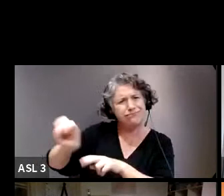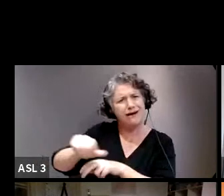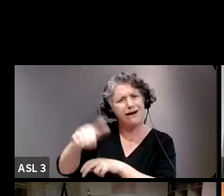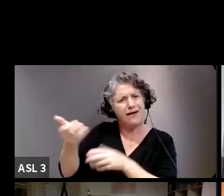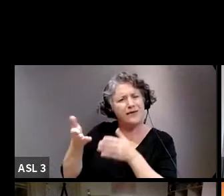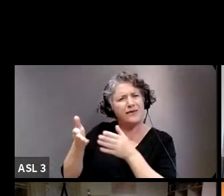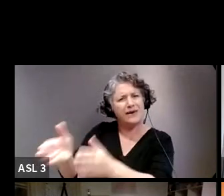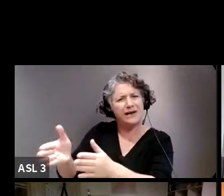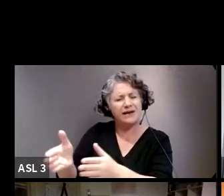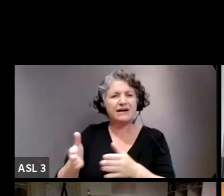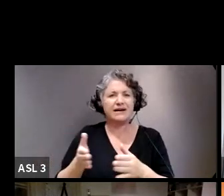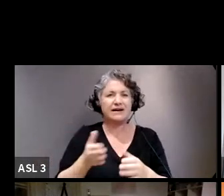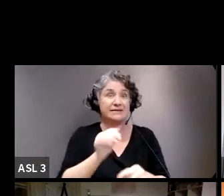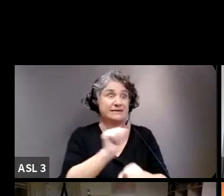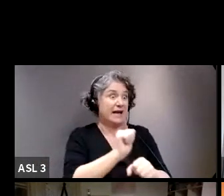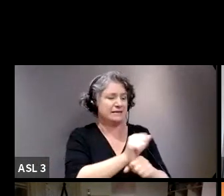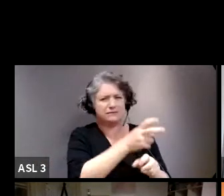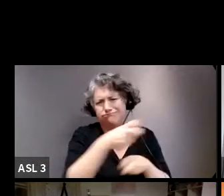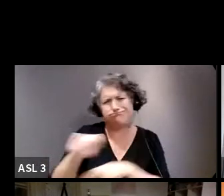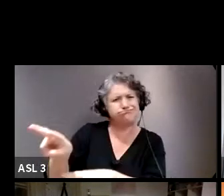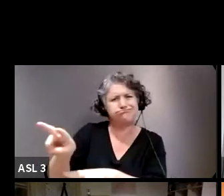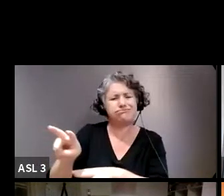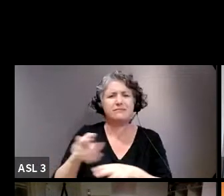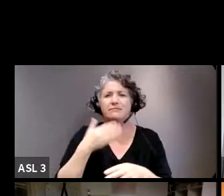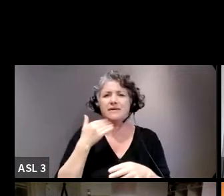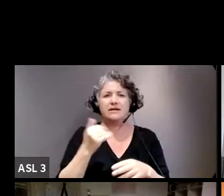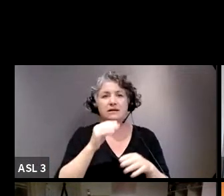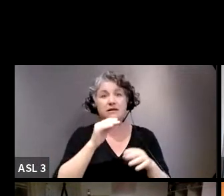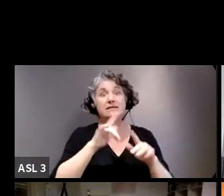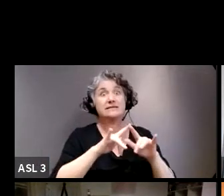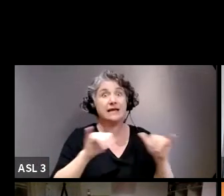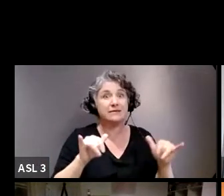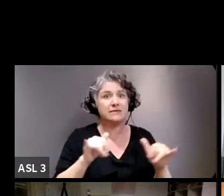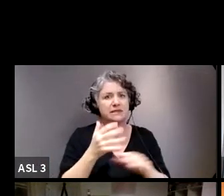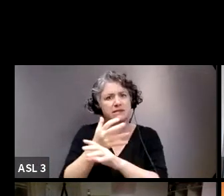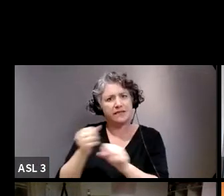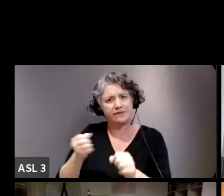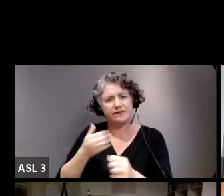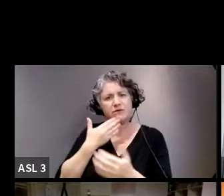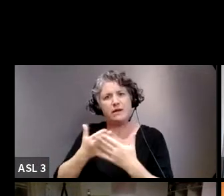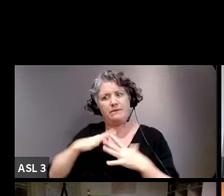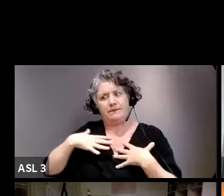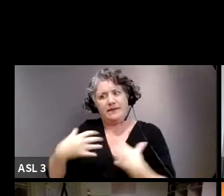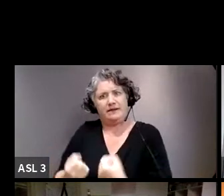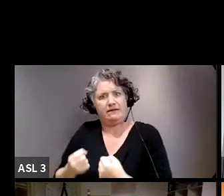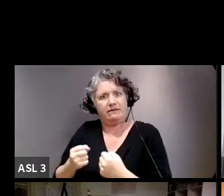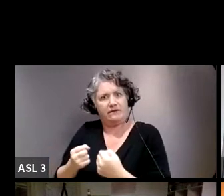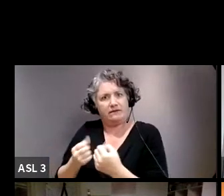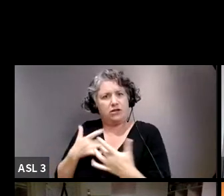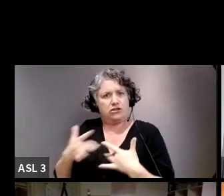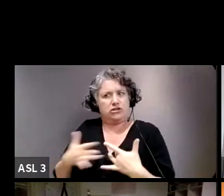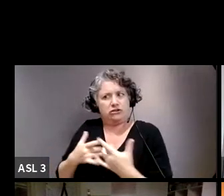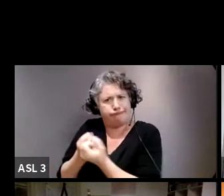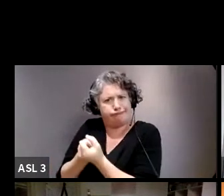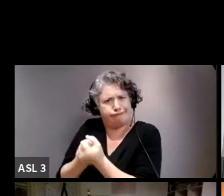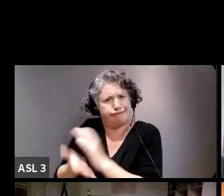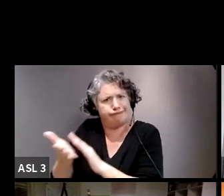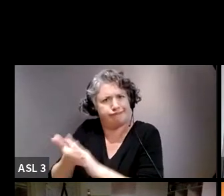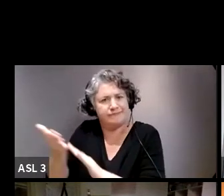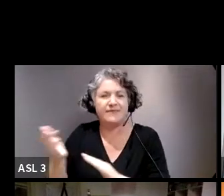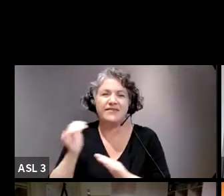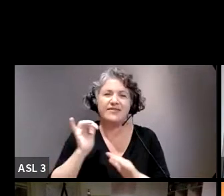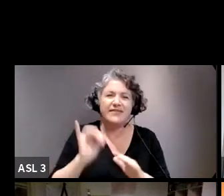as a means to addressing safety and well-being concerns these are deliberate future plans that are being made to expand what we are